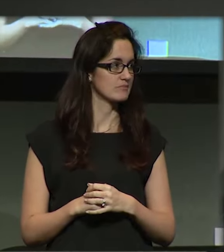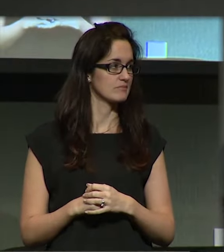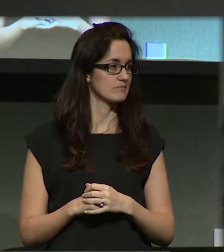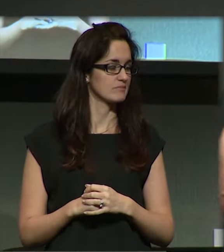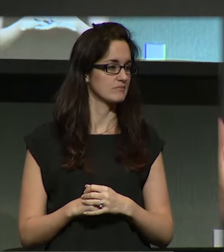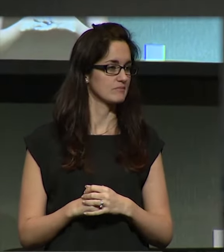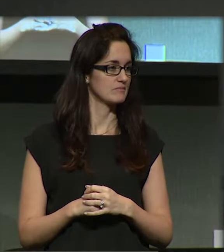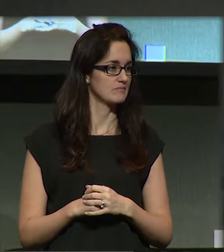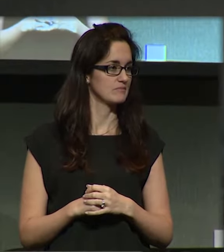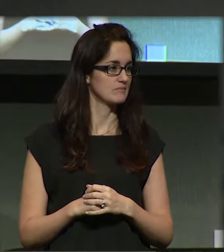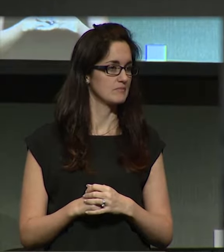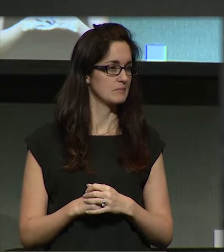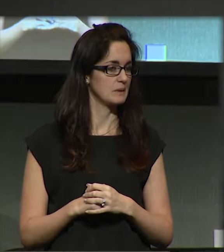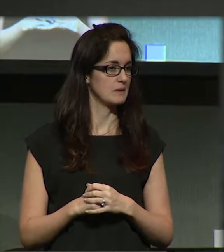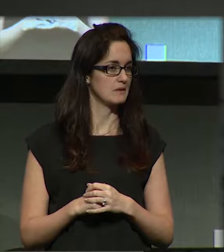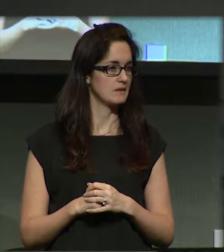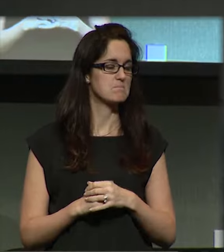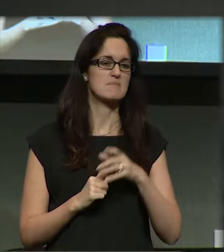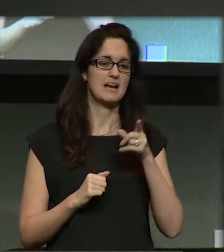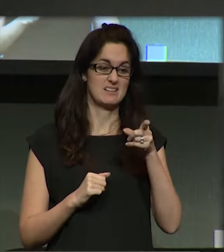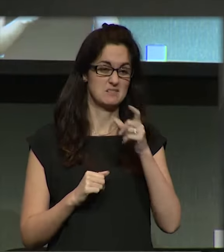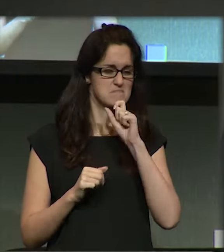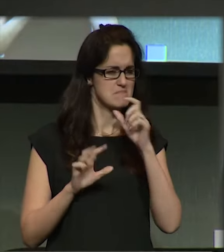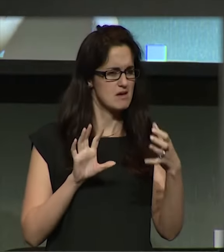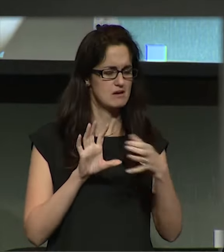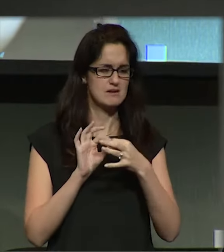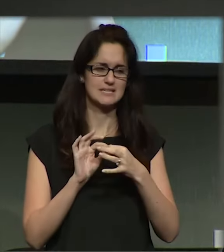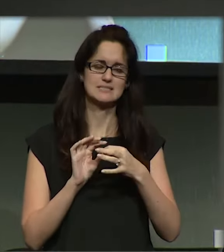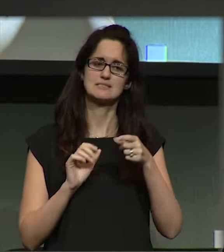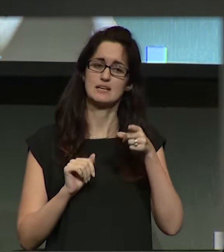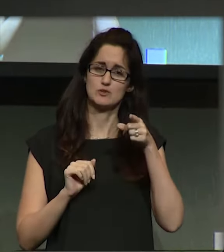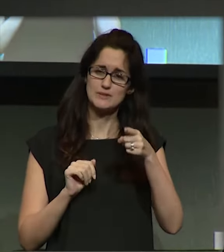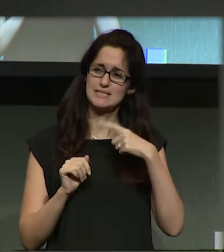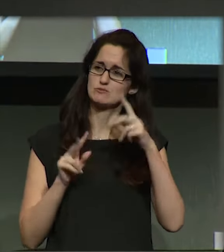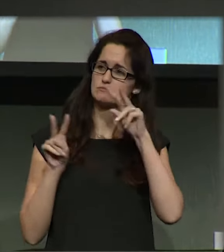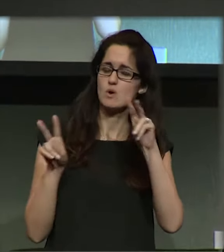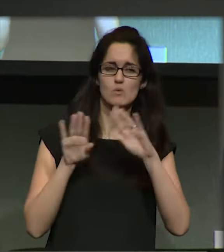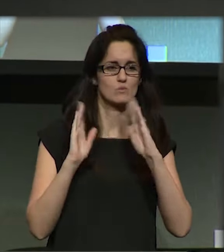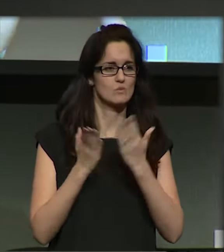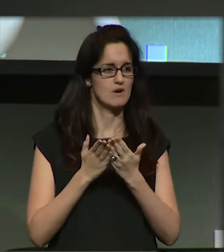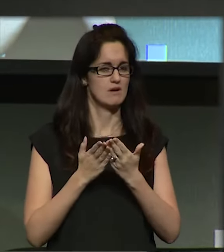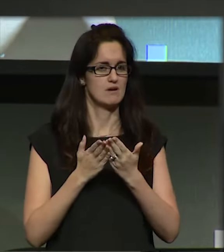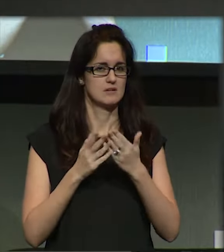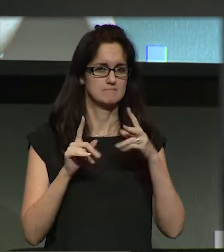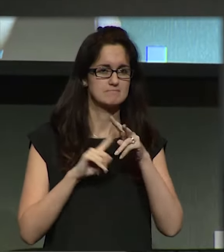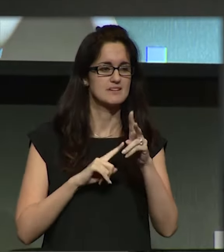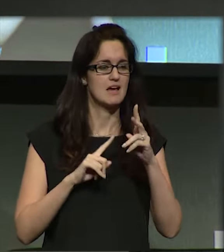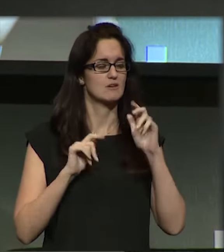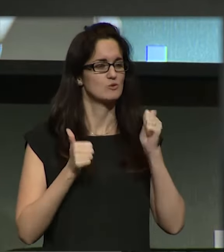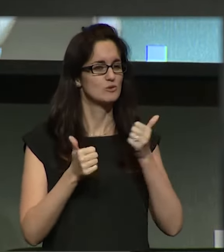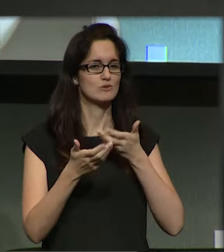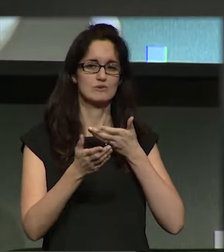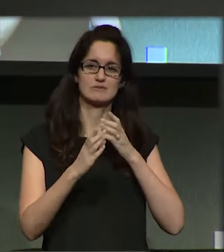And he got me by the intellectual scruff of the neck, and he got me to see the world differently. And we had wonderful, rich conversations about that,